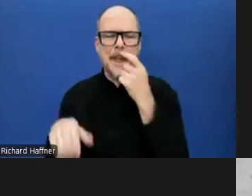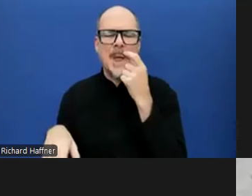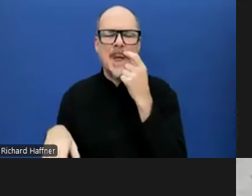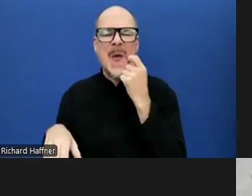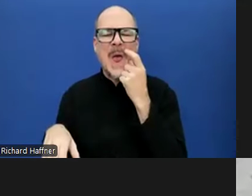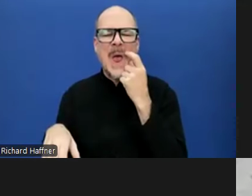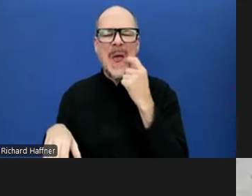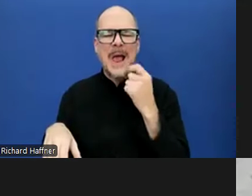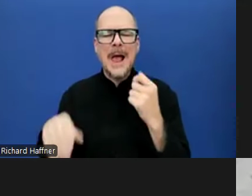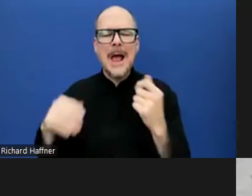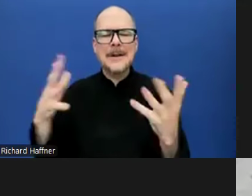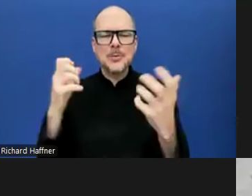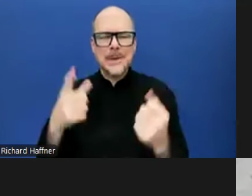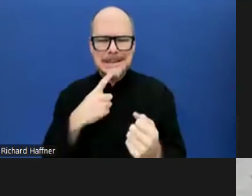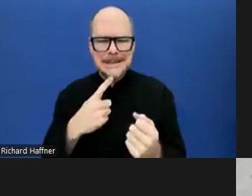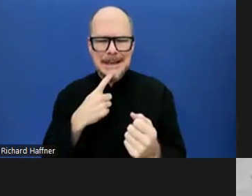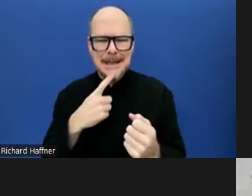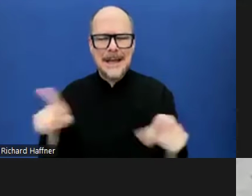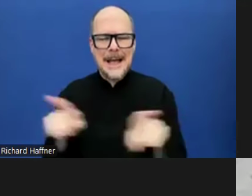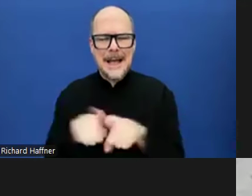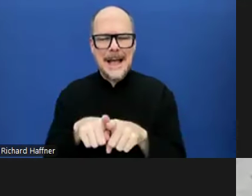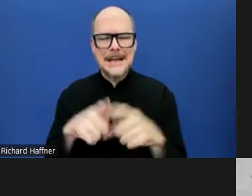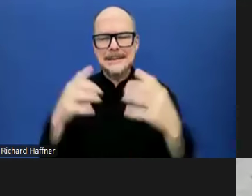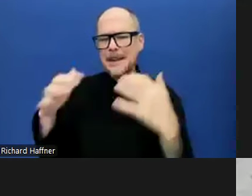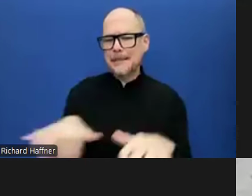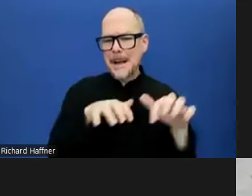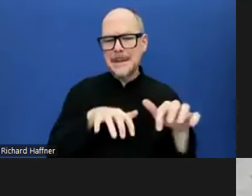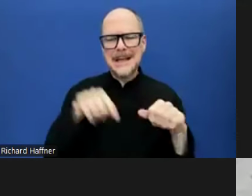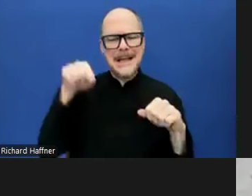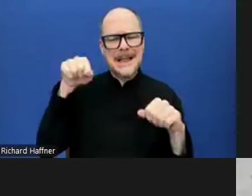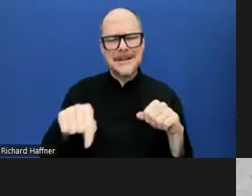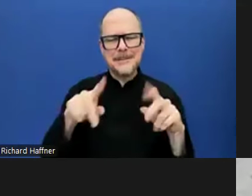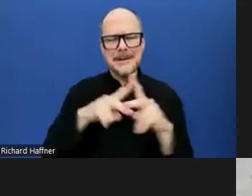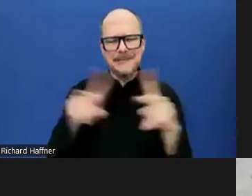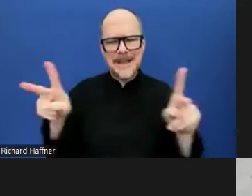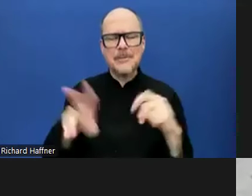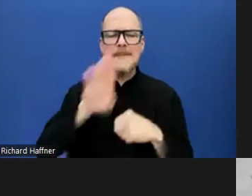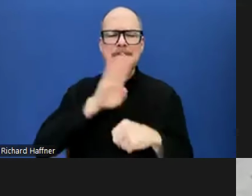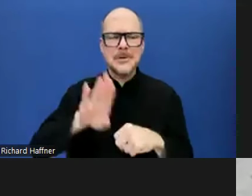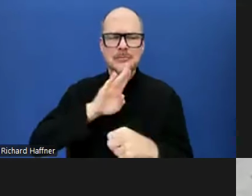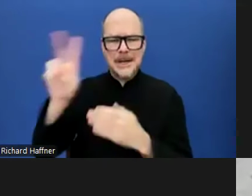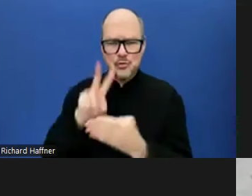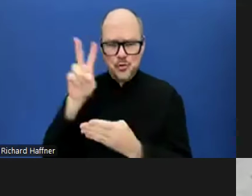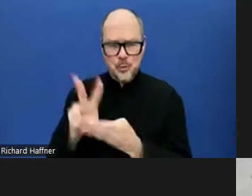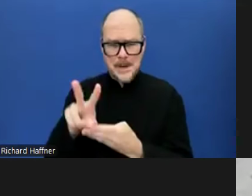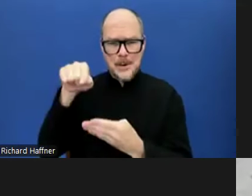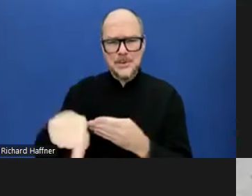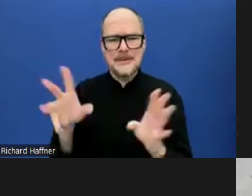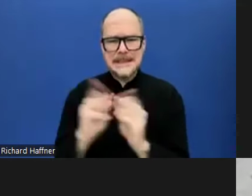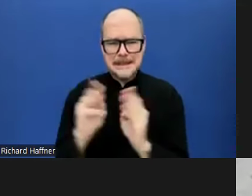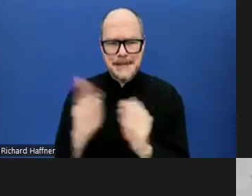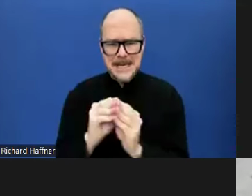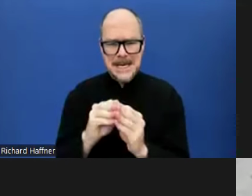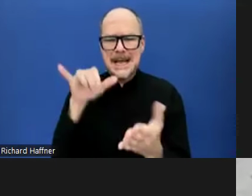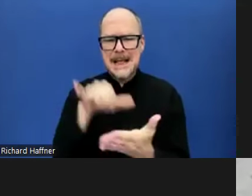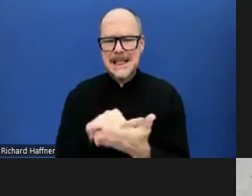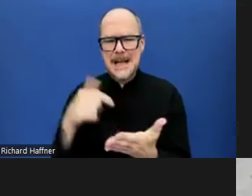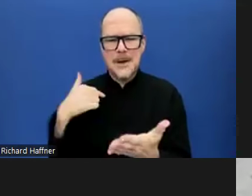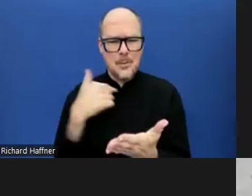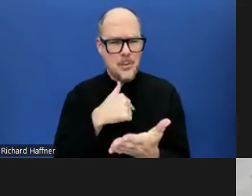I just want to say, as a member of the public, that this has been a very frustrating 2 hours of this meeting, that we haven't